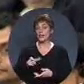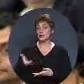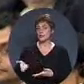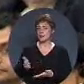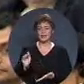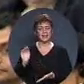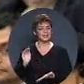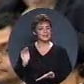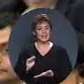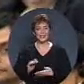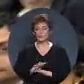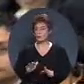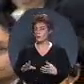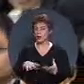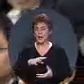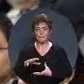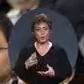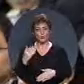However,